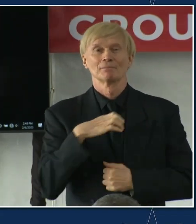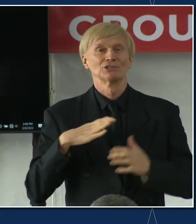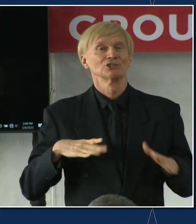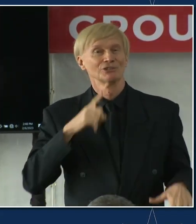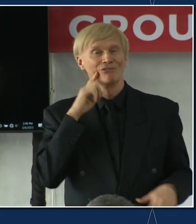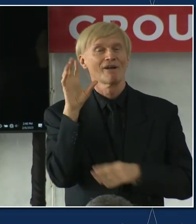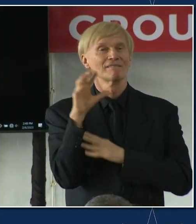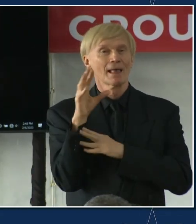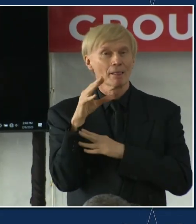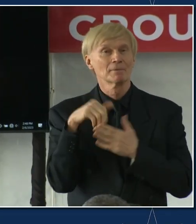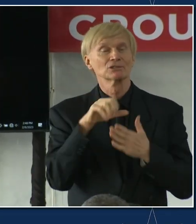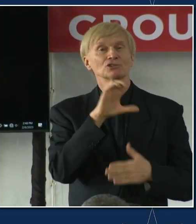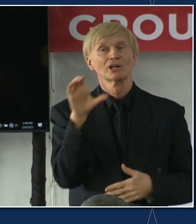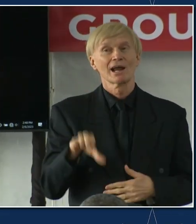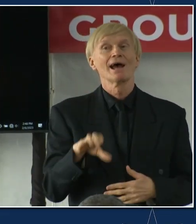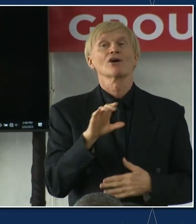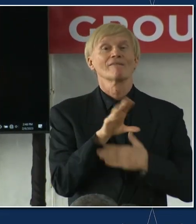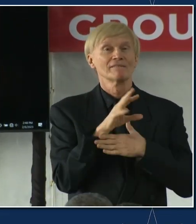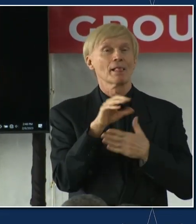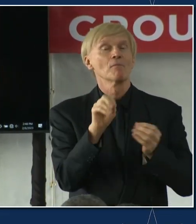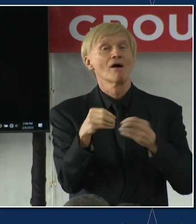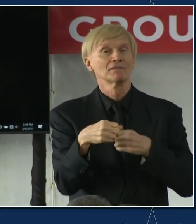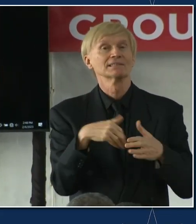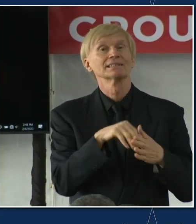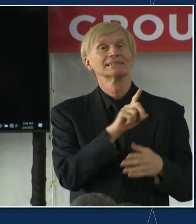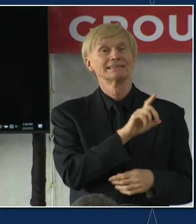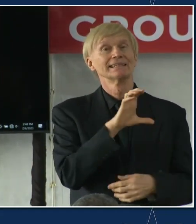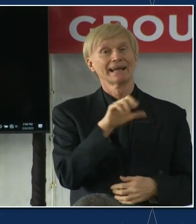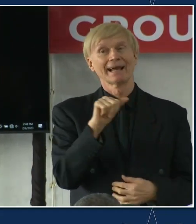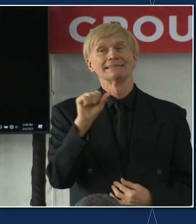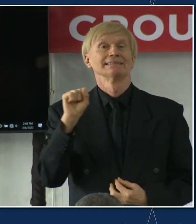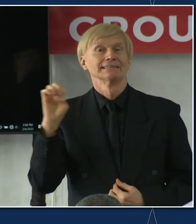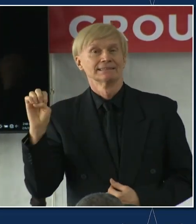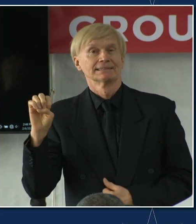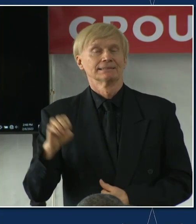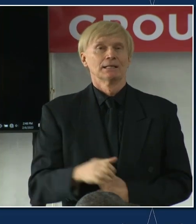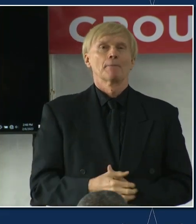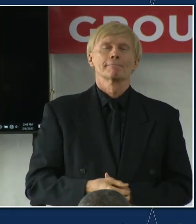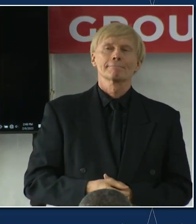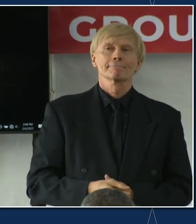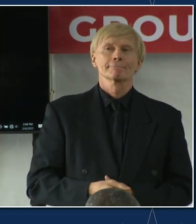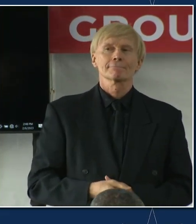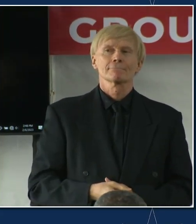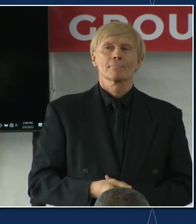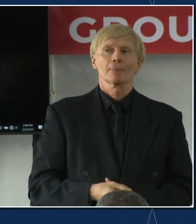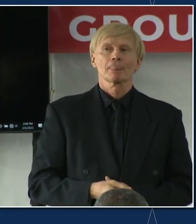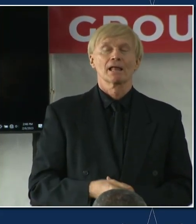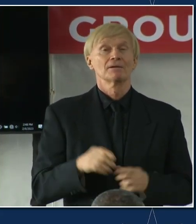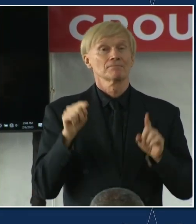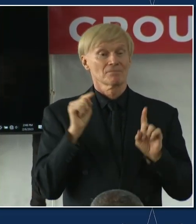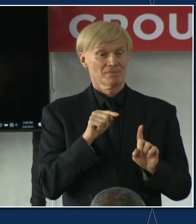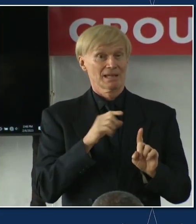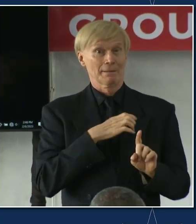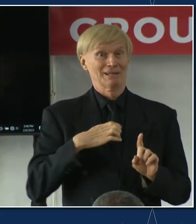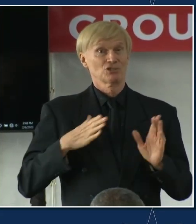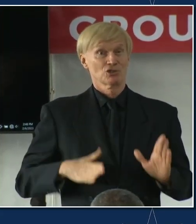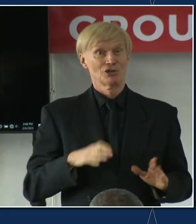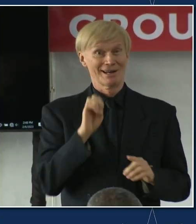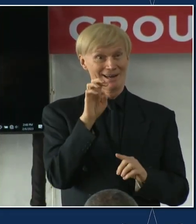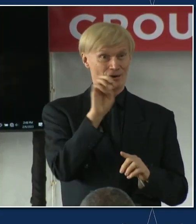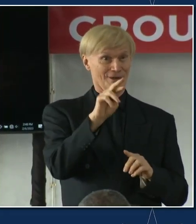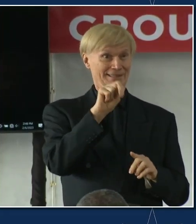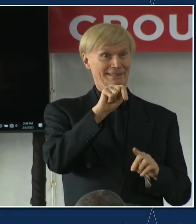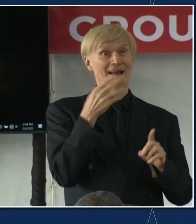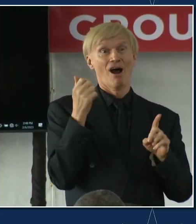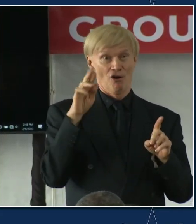Film Office in the Department of Cultural Affairs and Special Events. On behalf of DCASE Commissioner Aaron Harkey, who's here in the